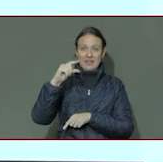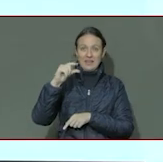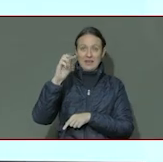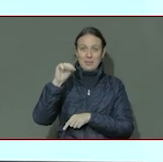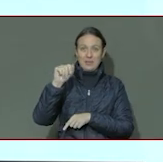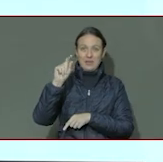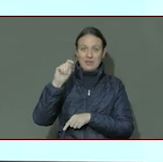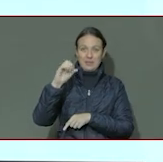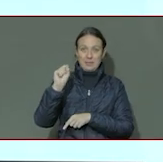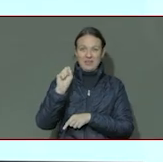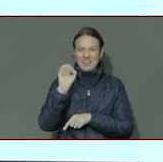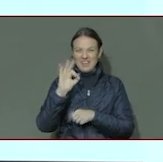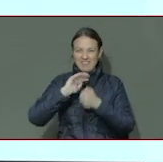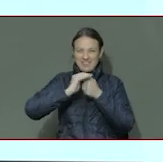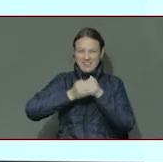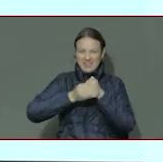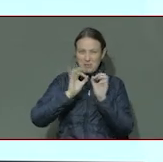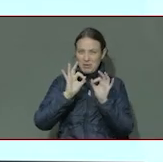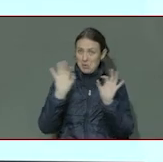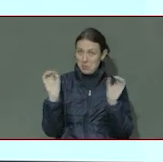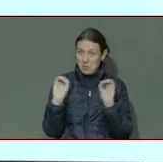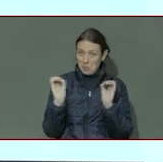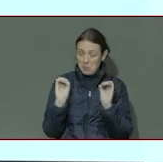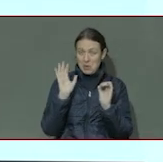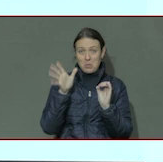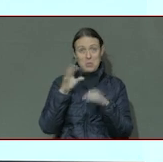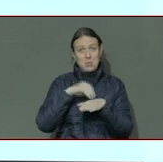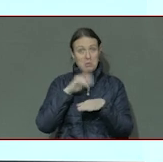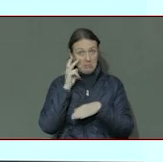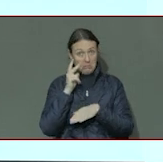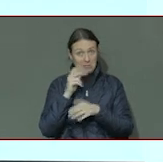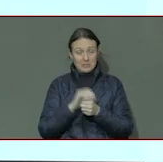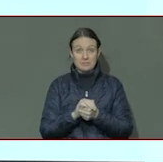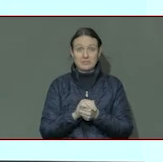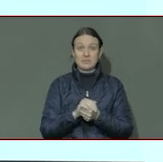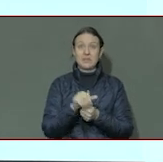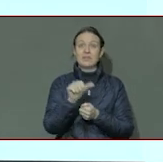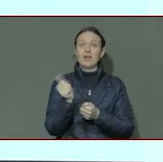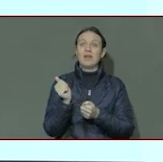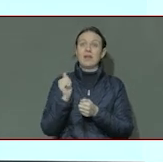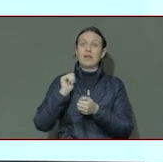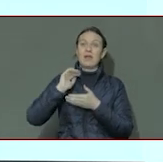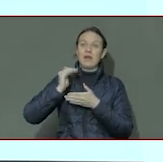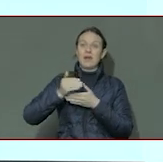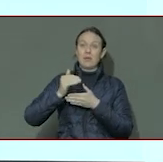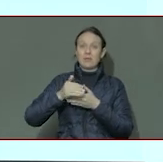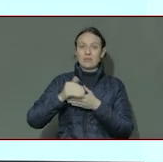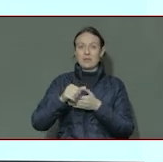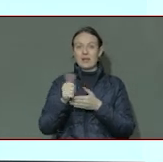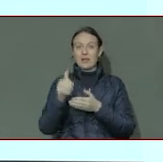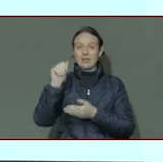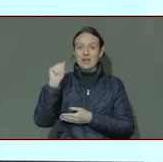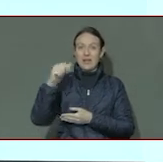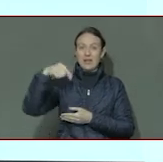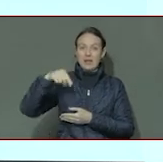not angled right, then you will have a problem there. The aqua humor on the outside. Remember, aqua is